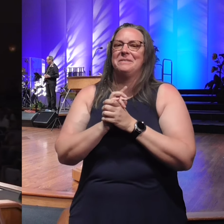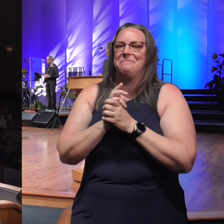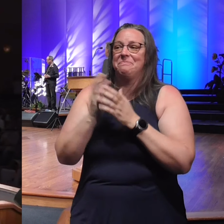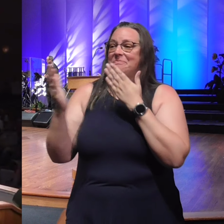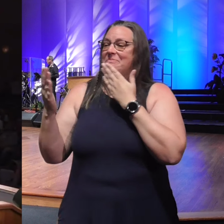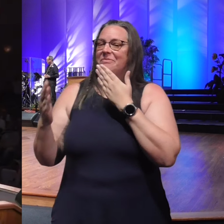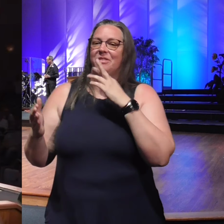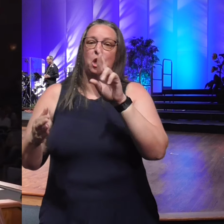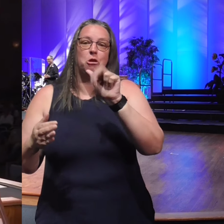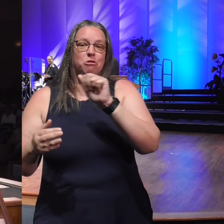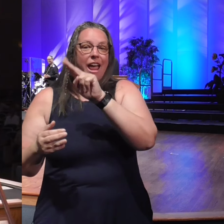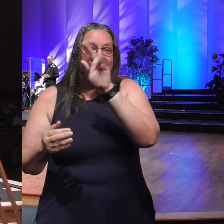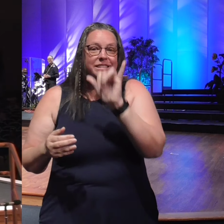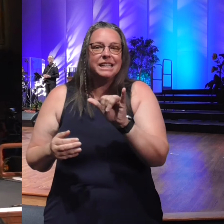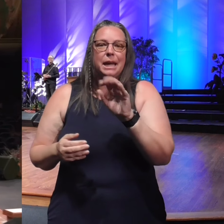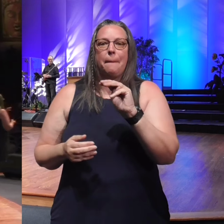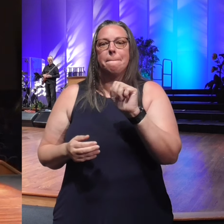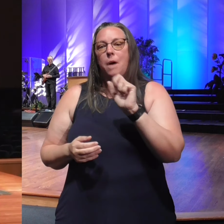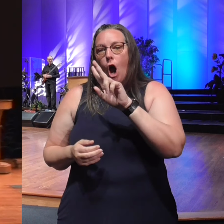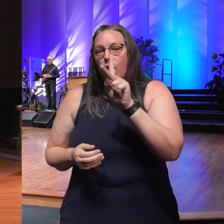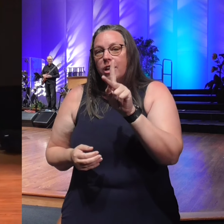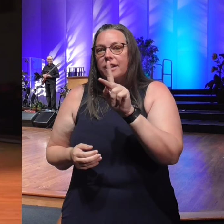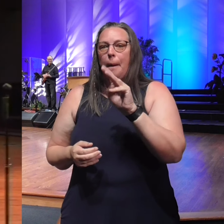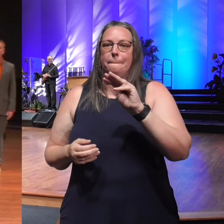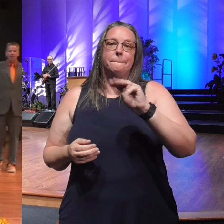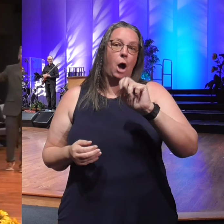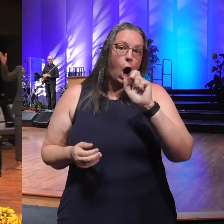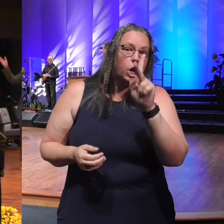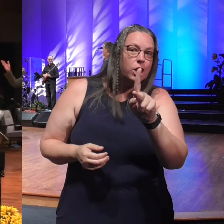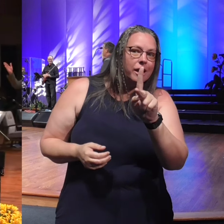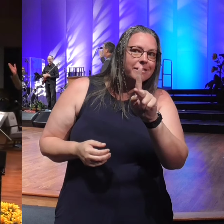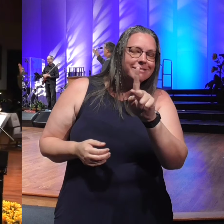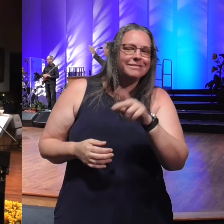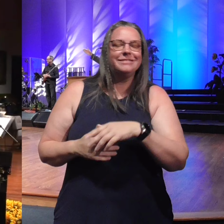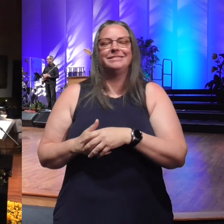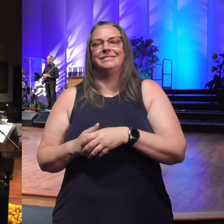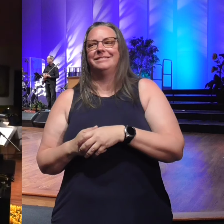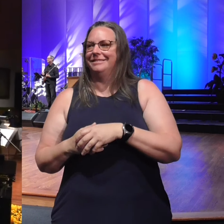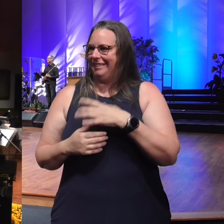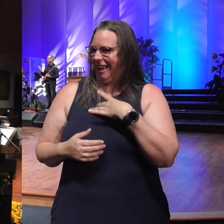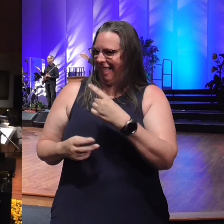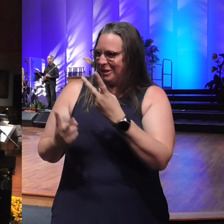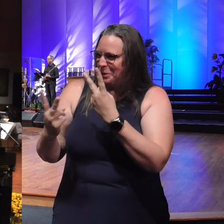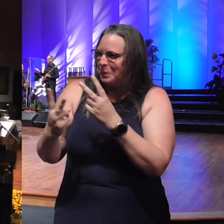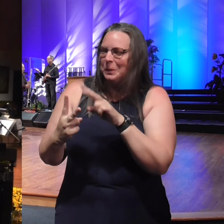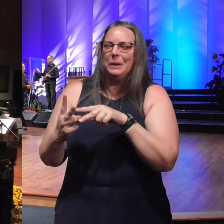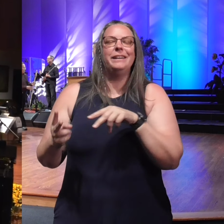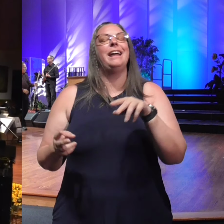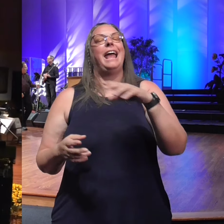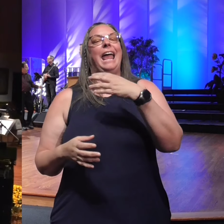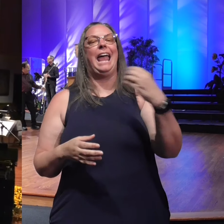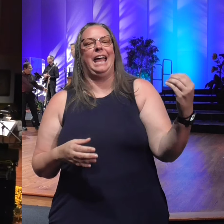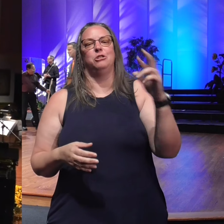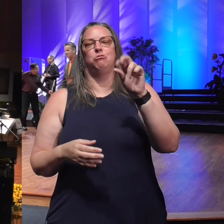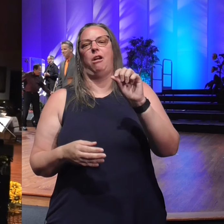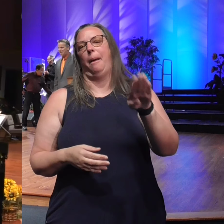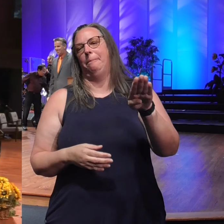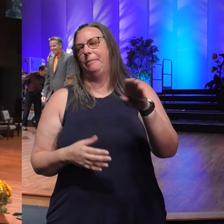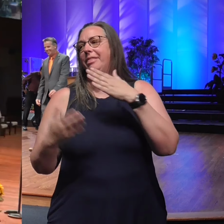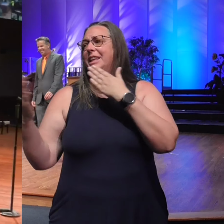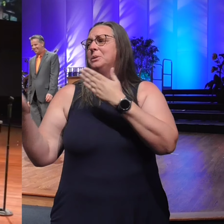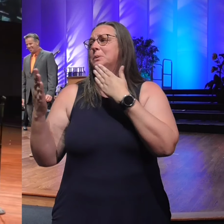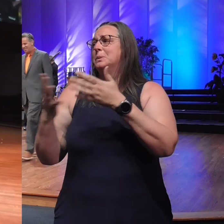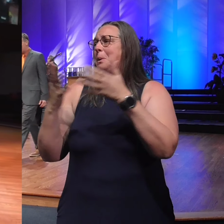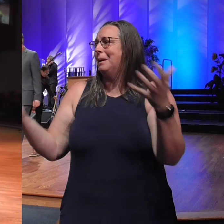Thank you, Randy, Marky Mark and the Funky Bunch. I like that. And our band leader, Rob Lowe. Thank you so